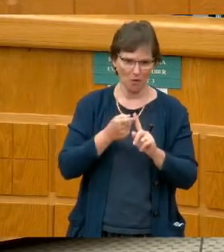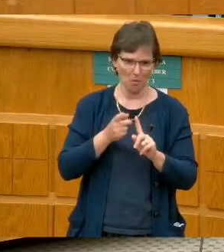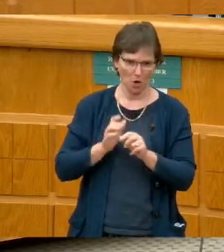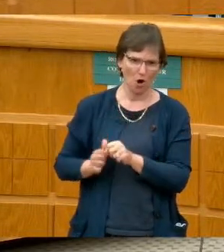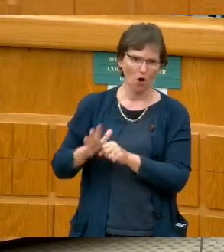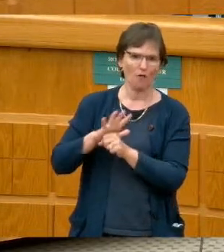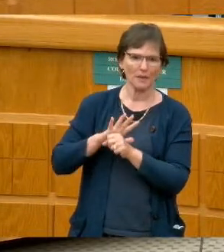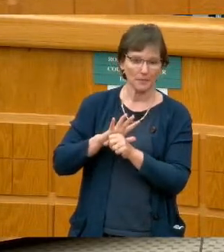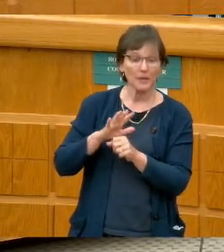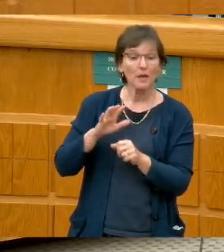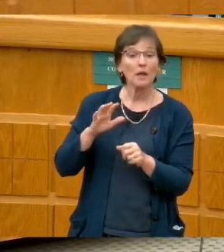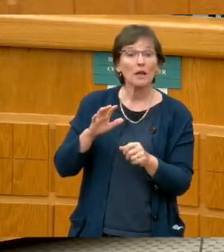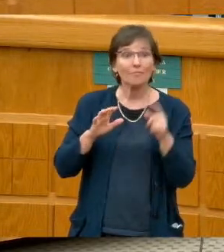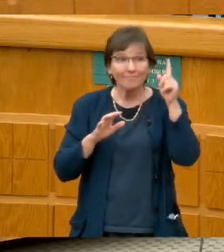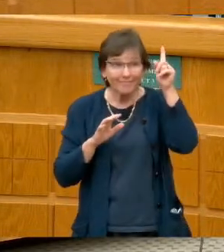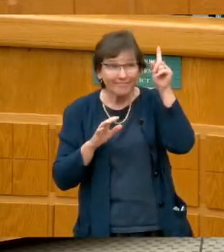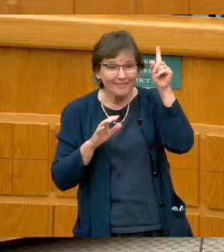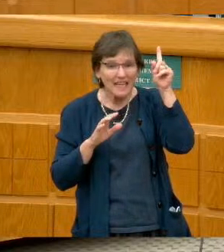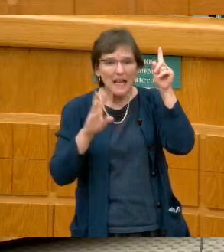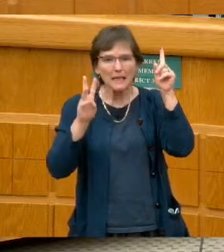right down here,